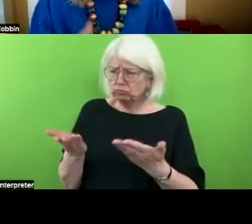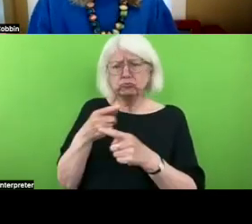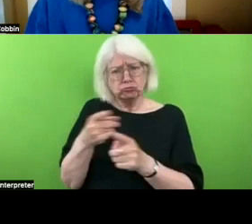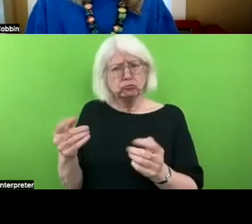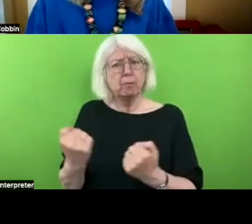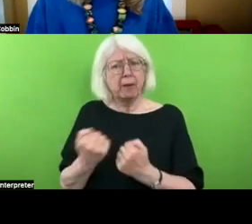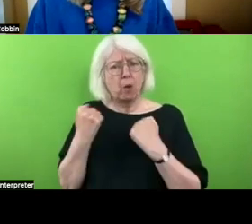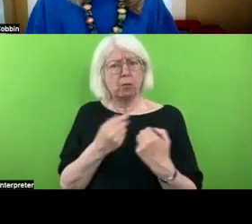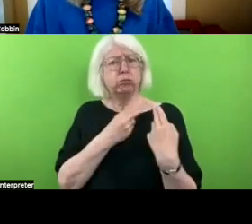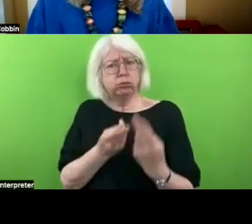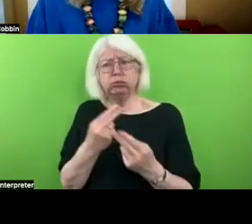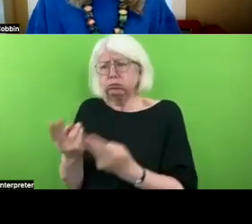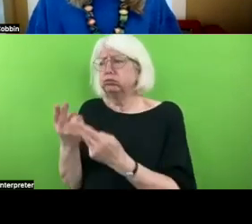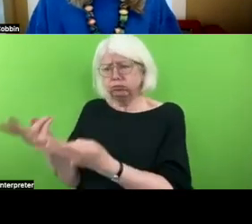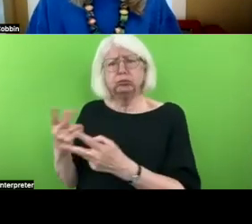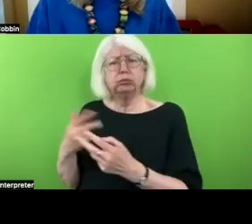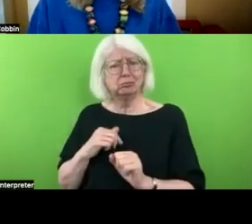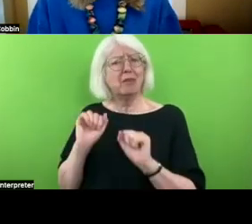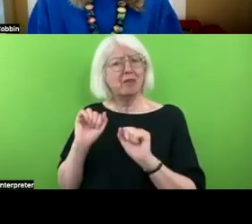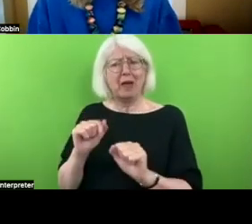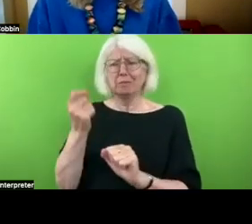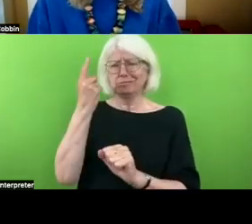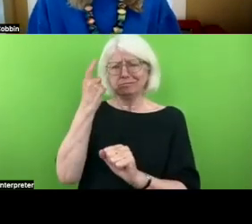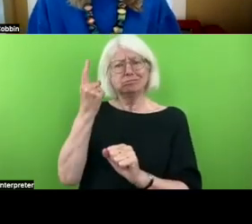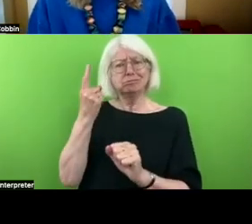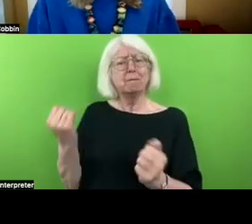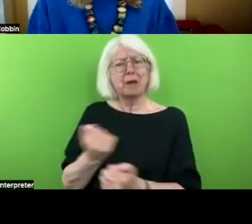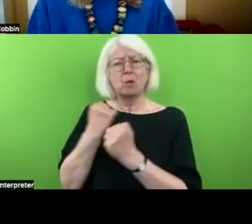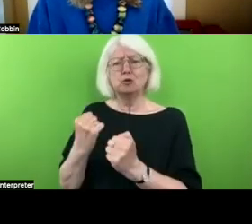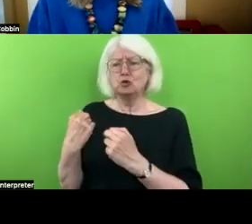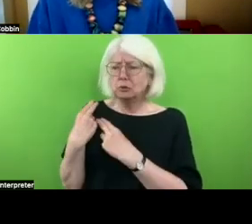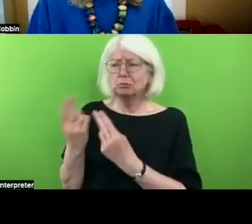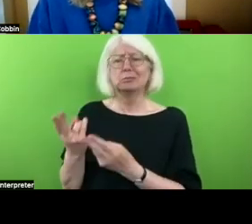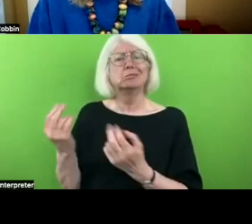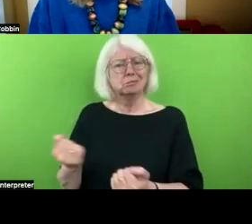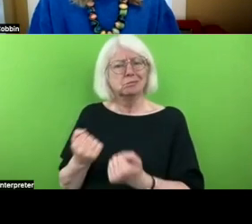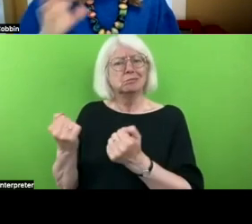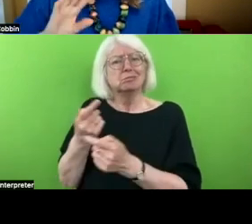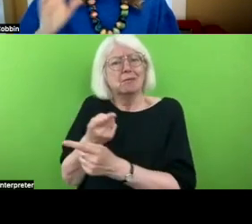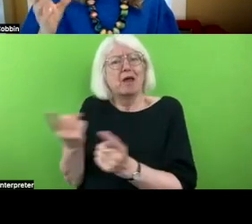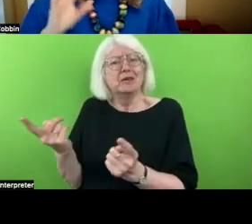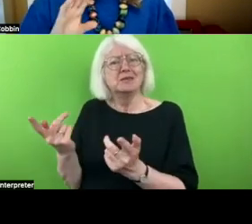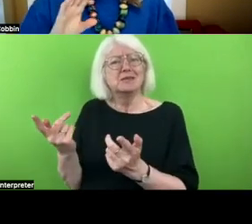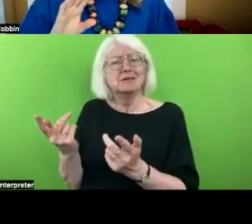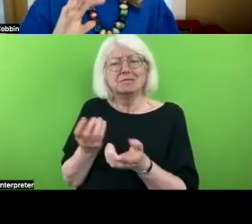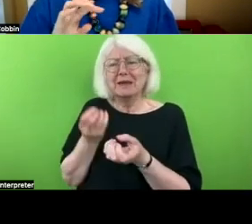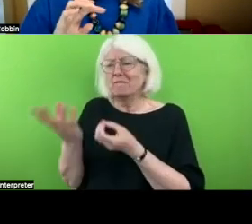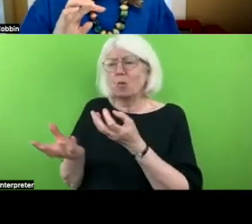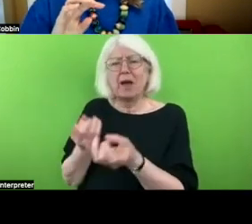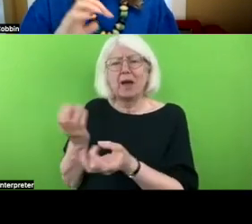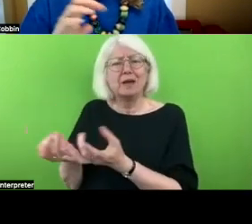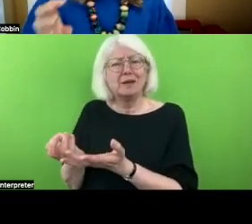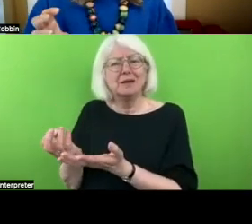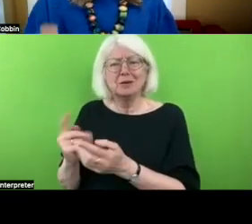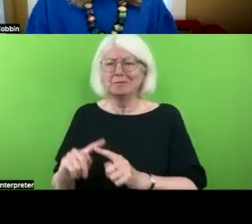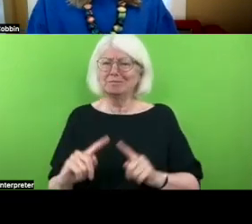their approach to power was to share it, or to delegate it, or to empower, or to give away. So that contrast between their